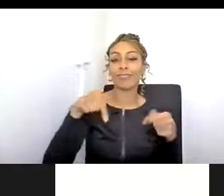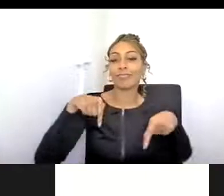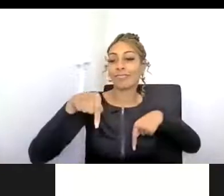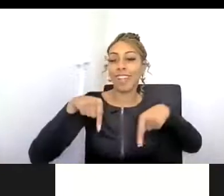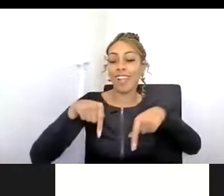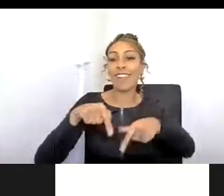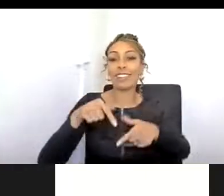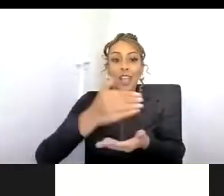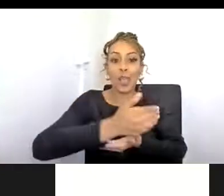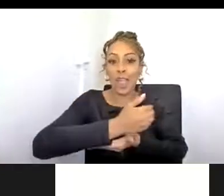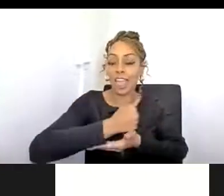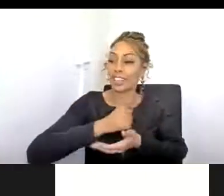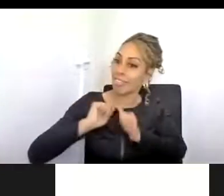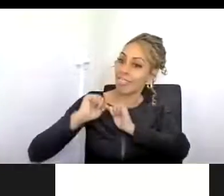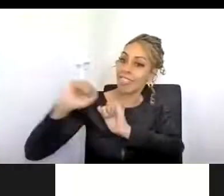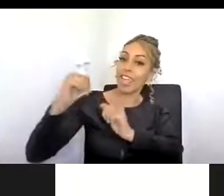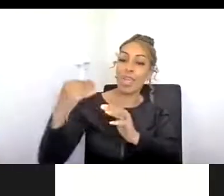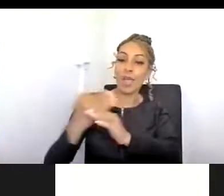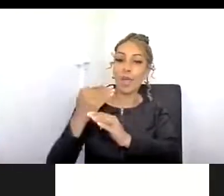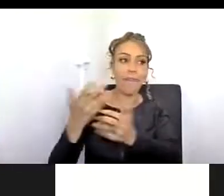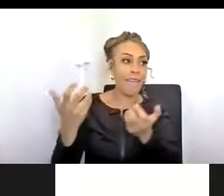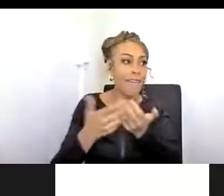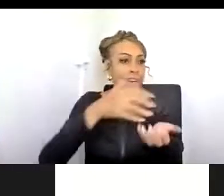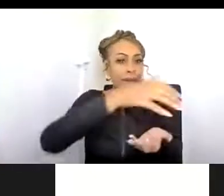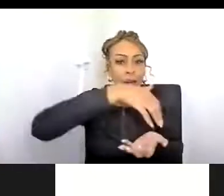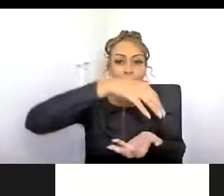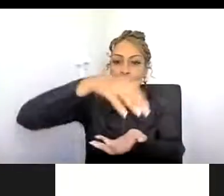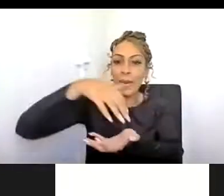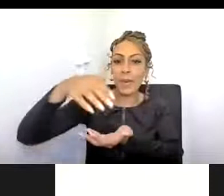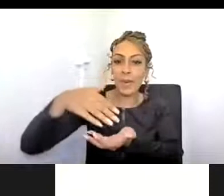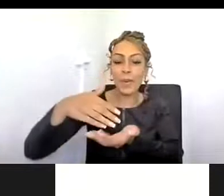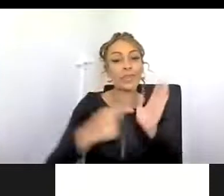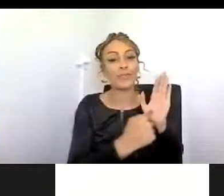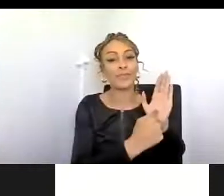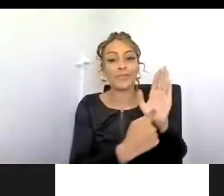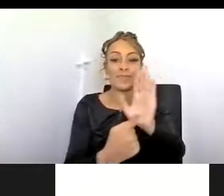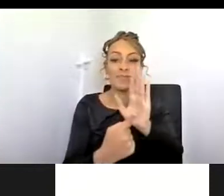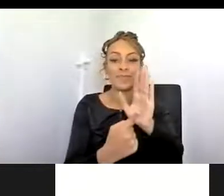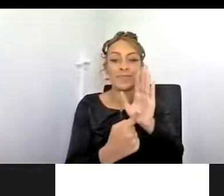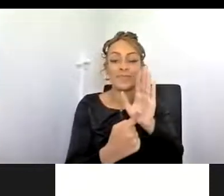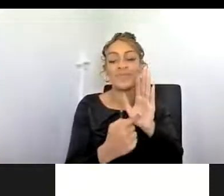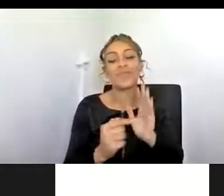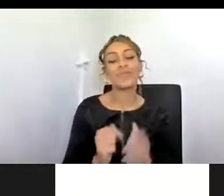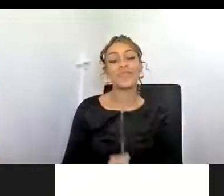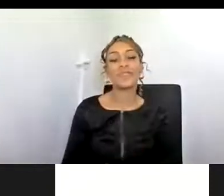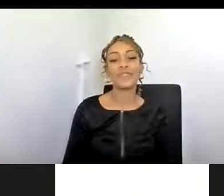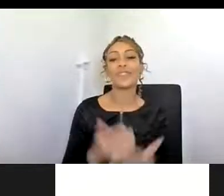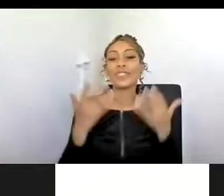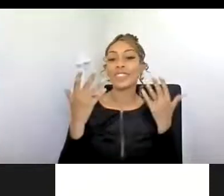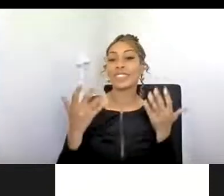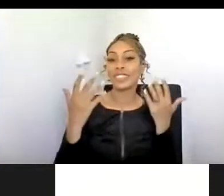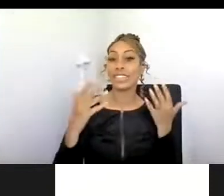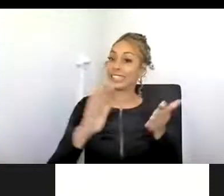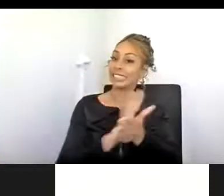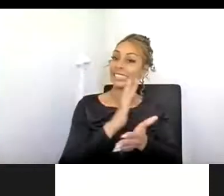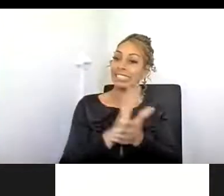their collection, how they acquire works for their collection, and kind of what the remit of their collection is. And today we are very